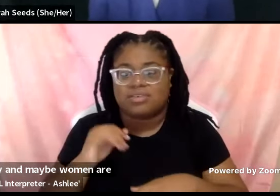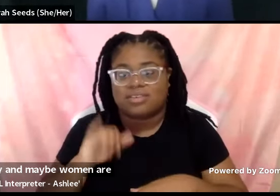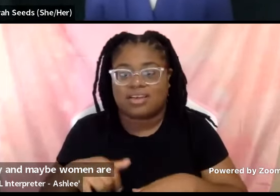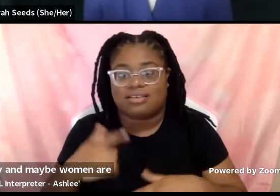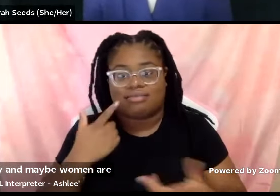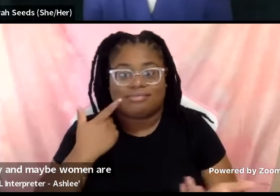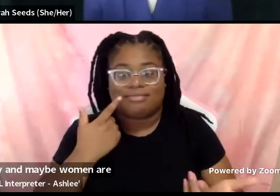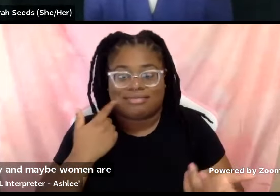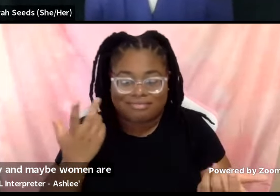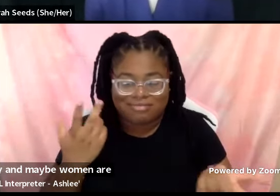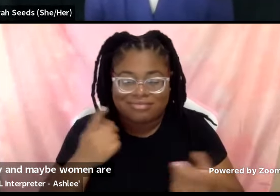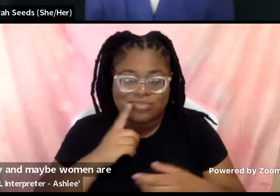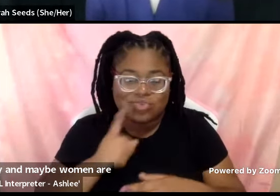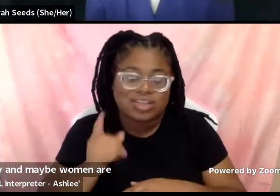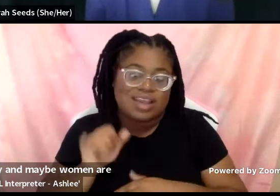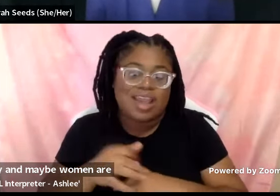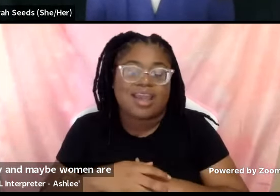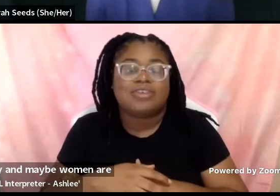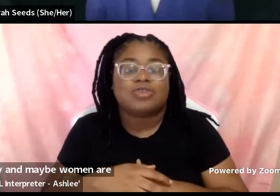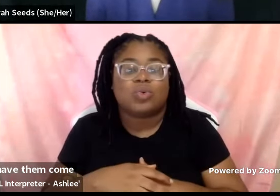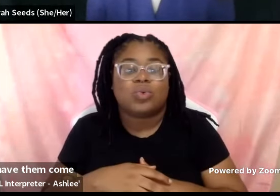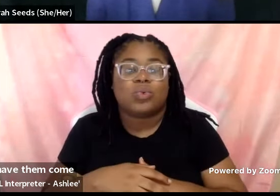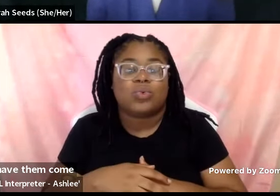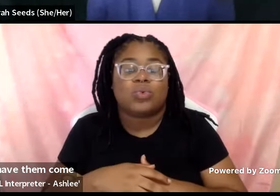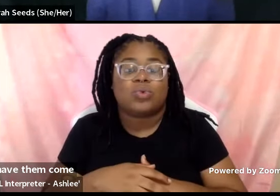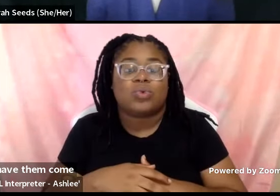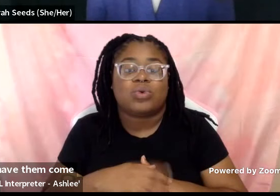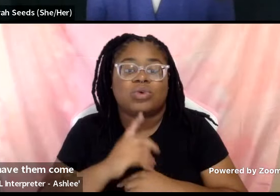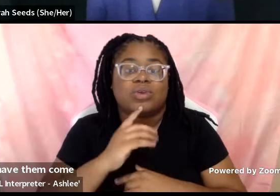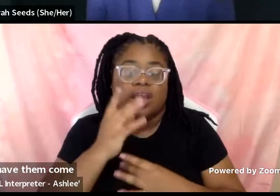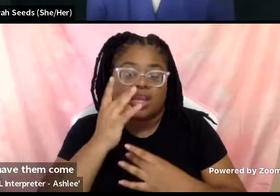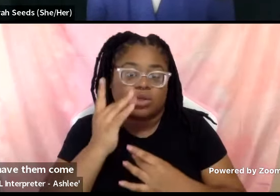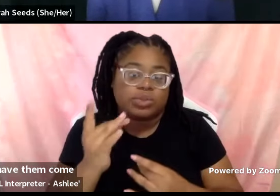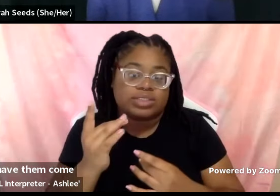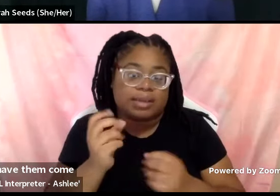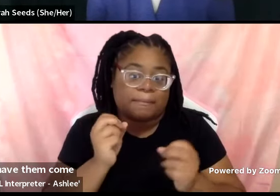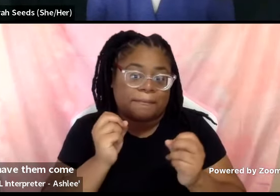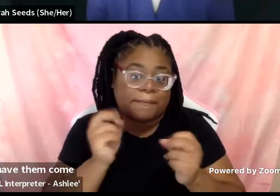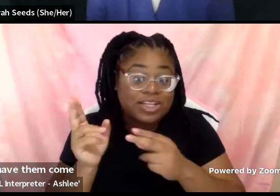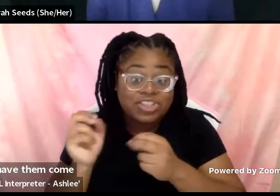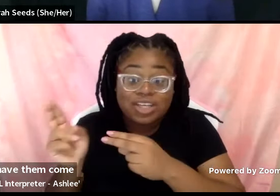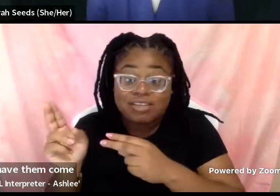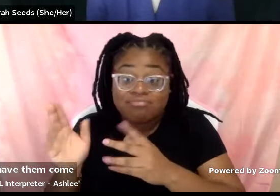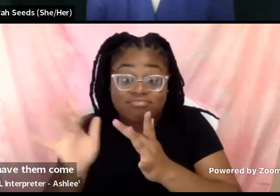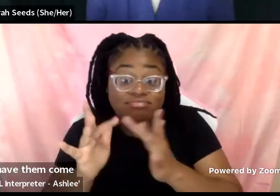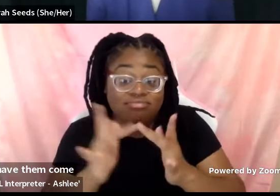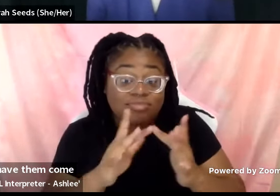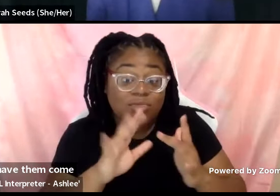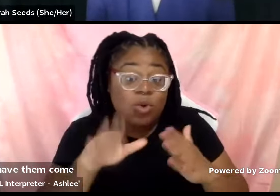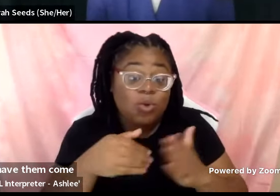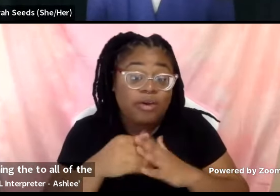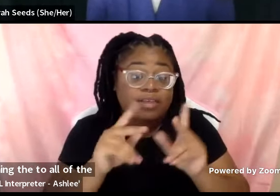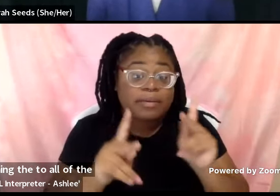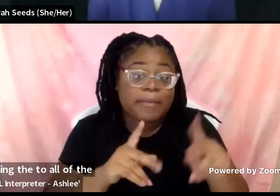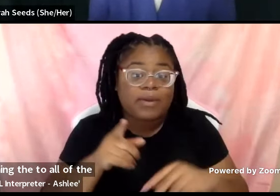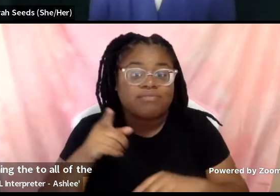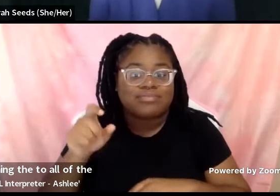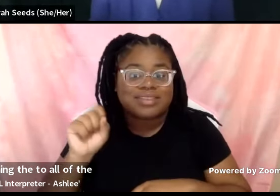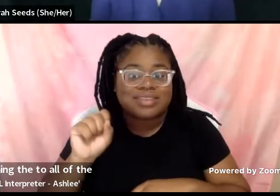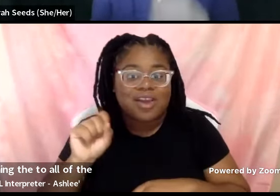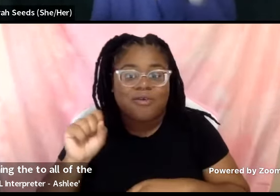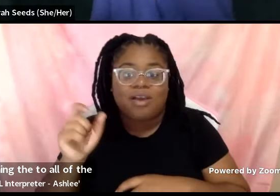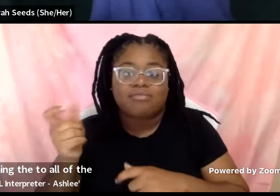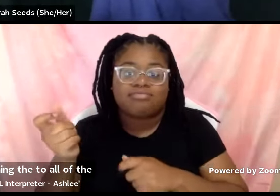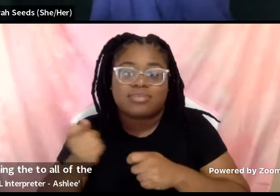And so, you know, it was interesting pitching to all these different people. And I think it was because, you know, Sarah really picked out a really strong